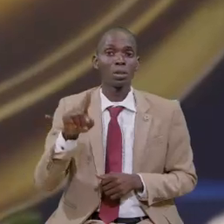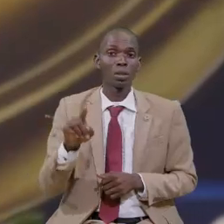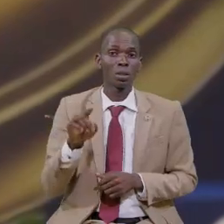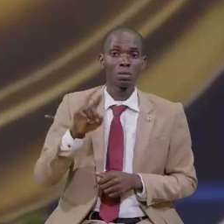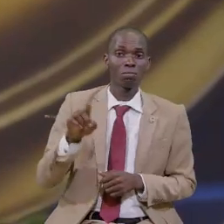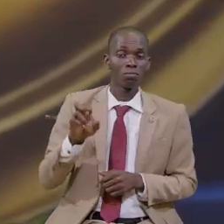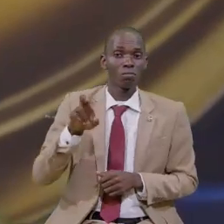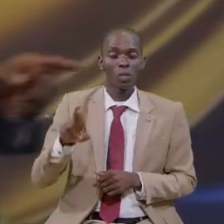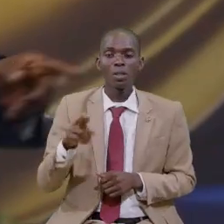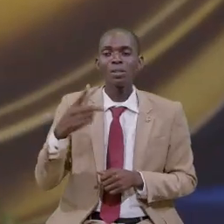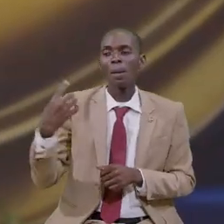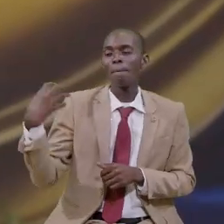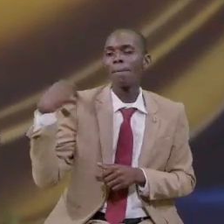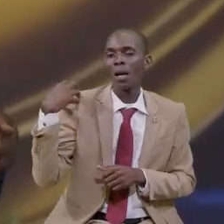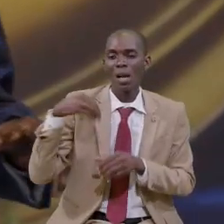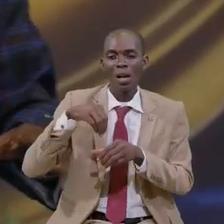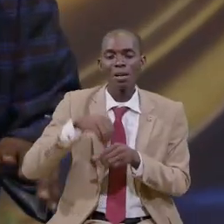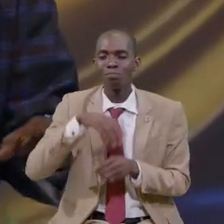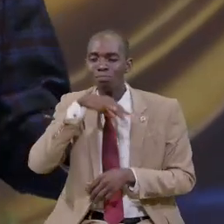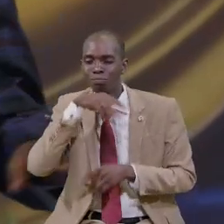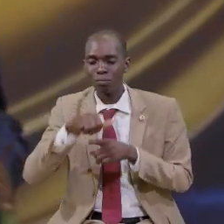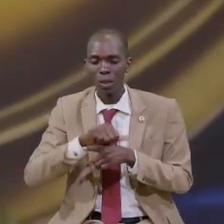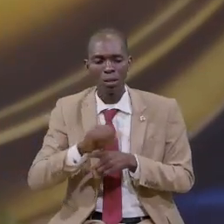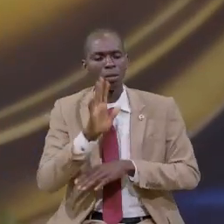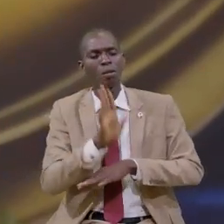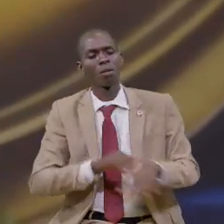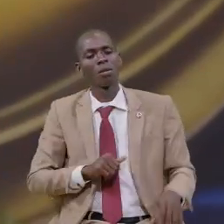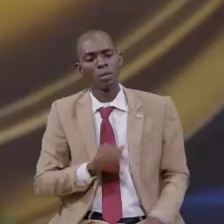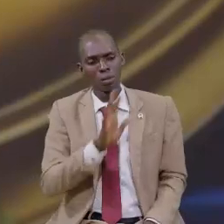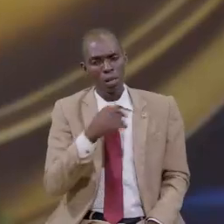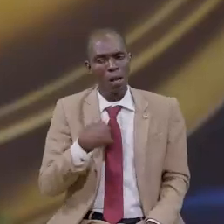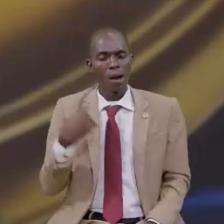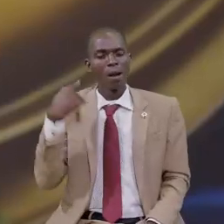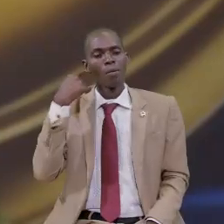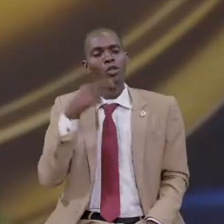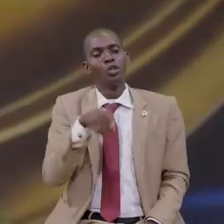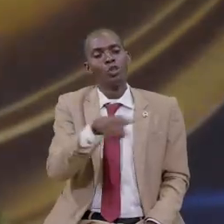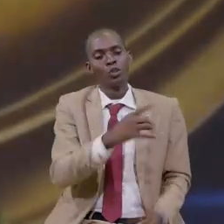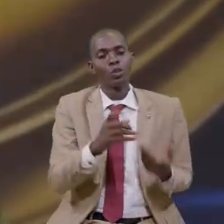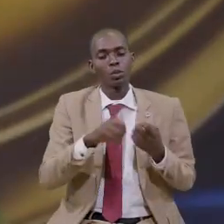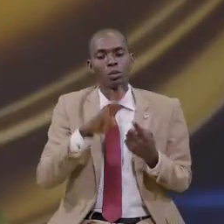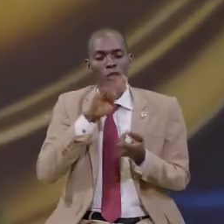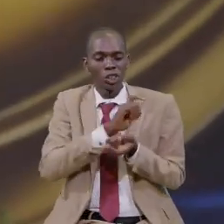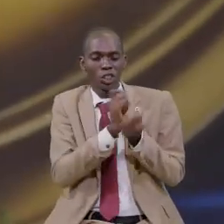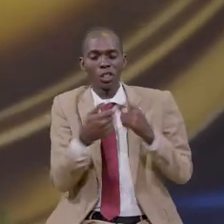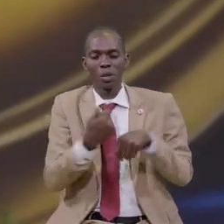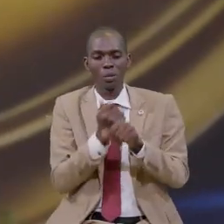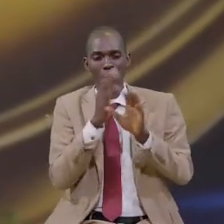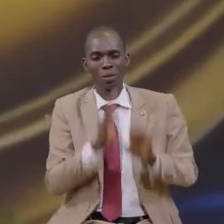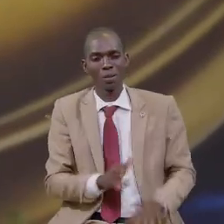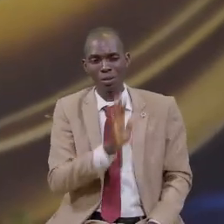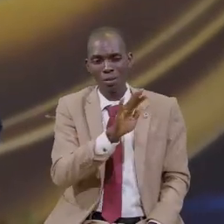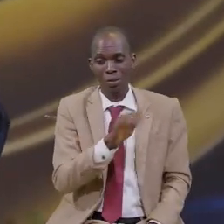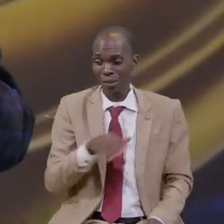I heard that you want to be a change maker. This system has been here for centuries.